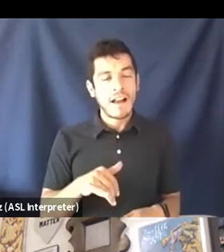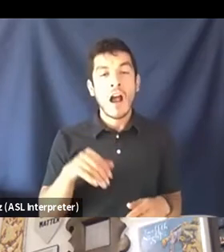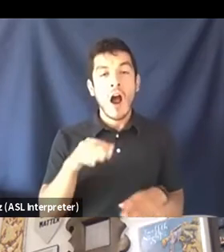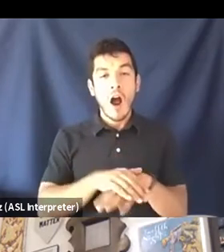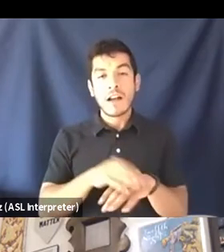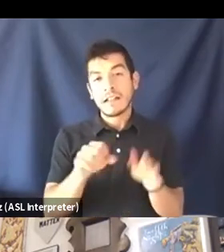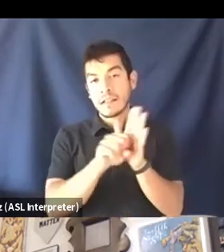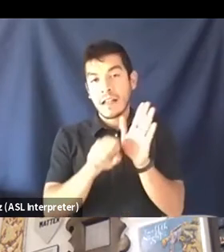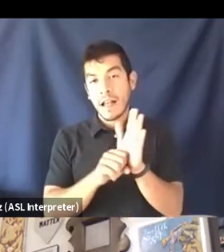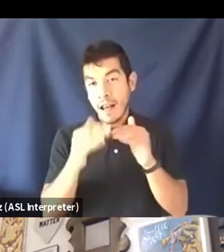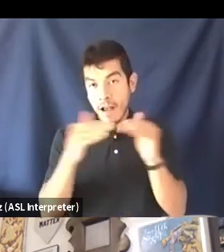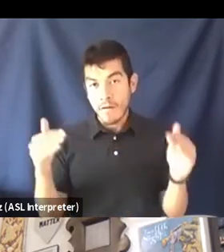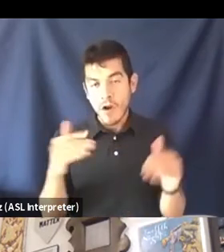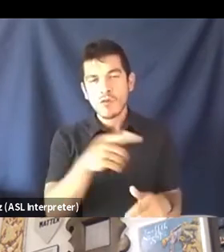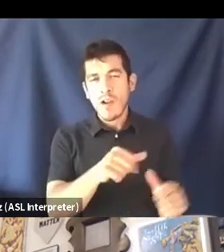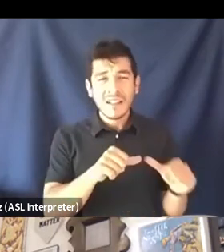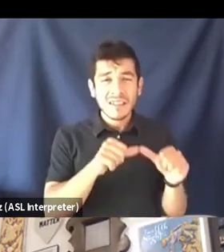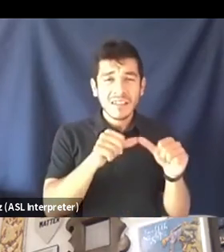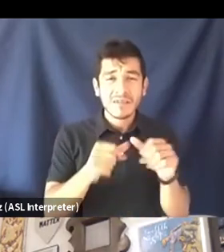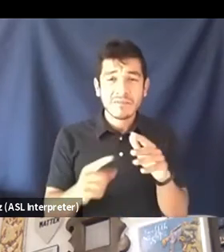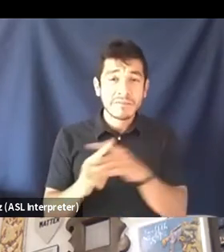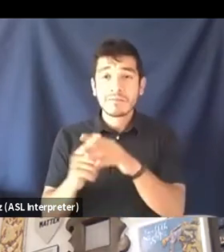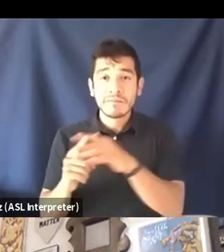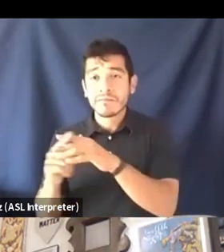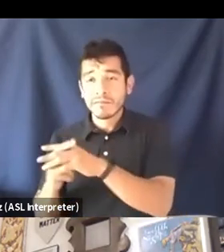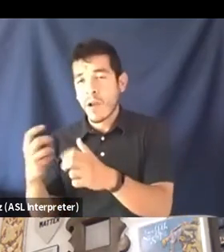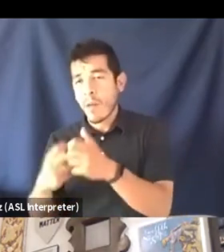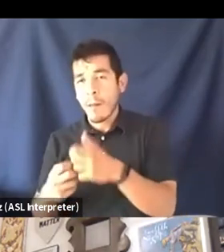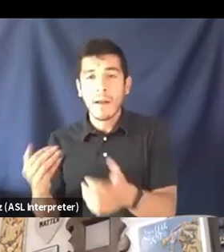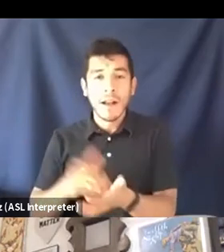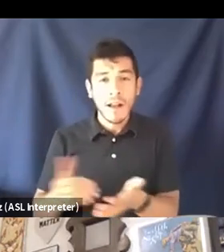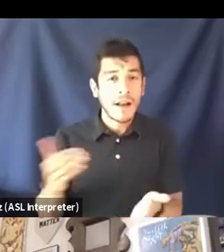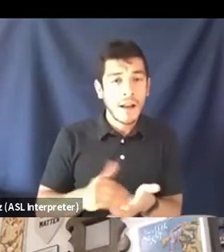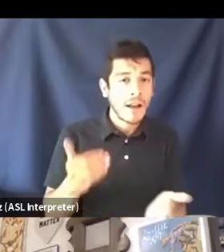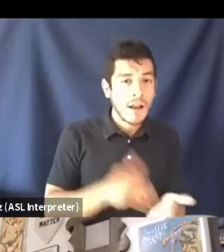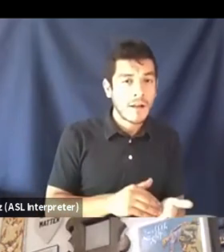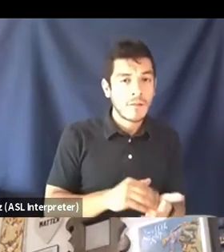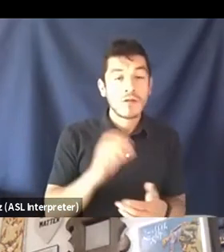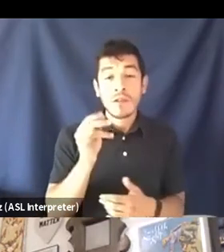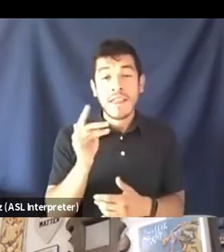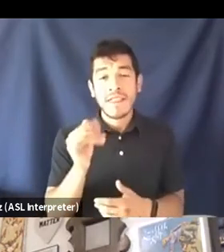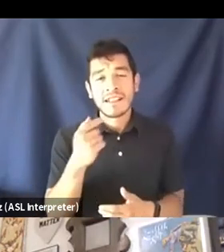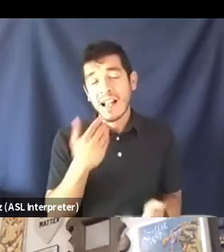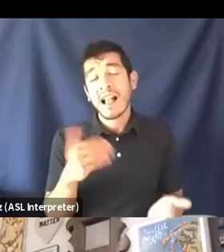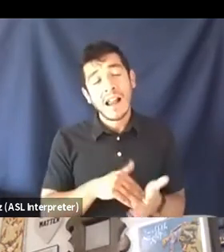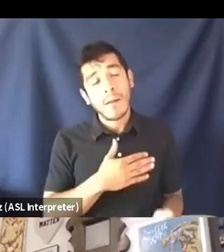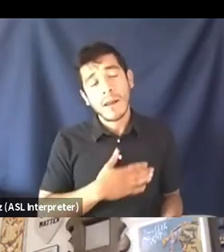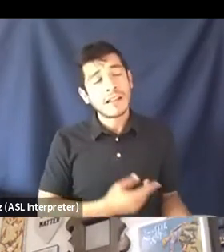resurfacing. So we feel like this reparations push is essential. So again, please go to our website and sign the petition.